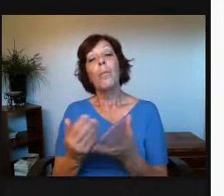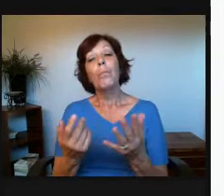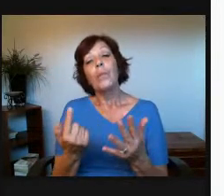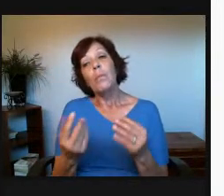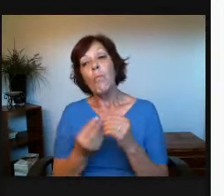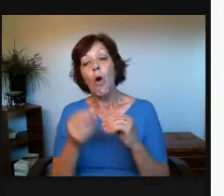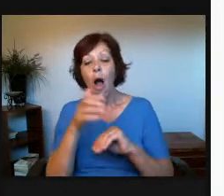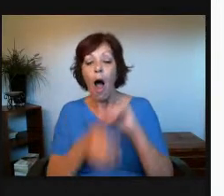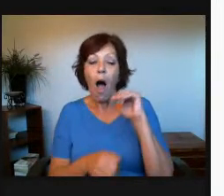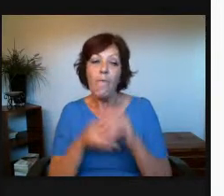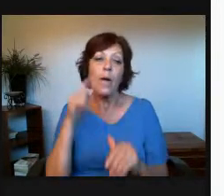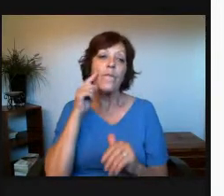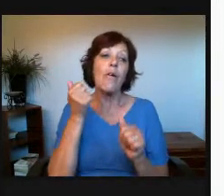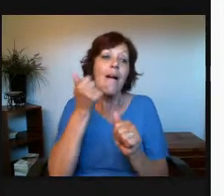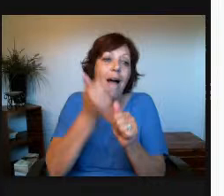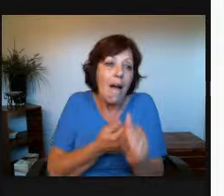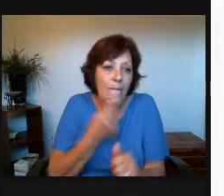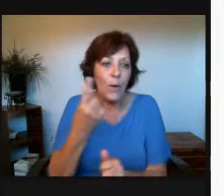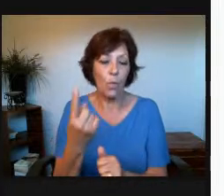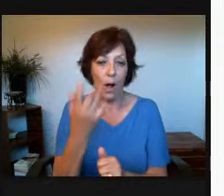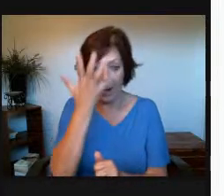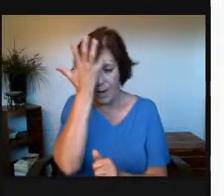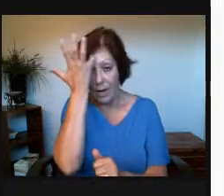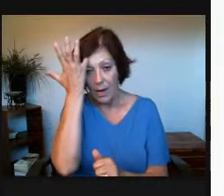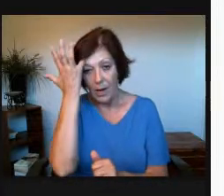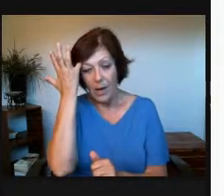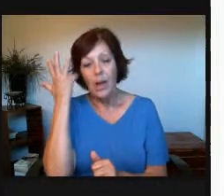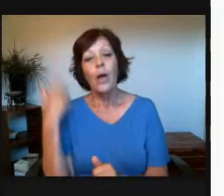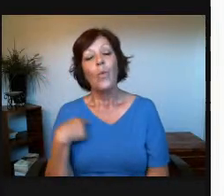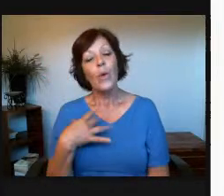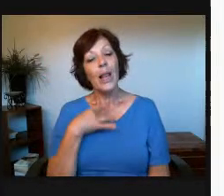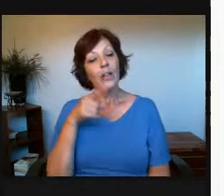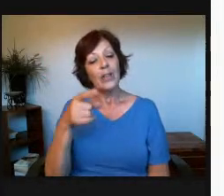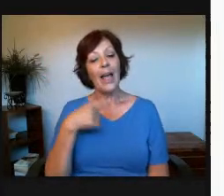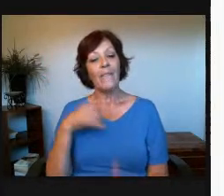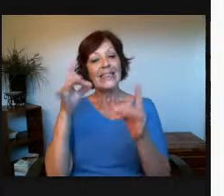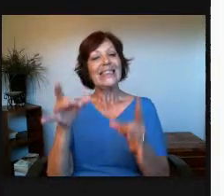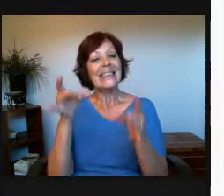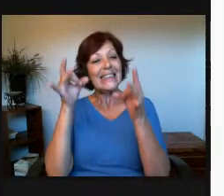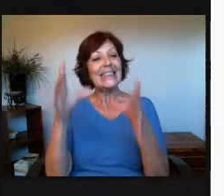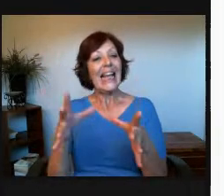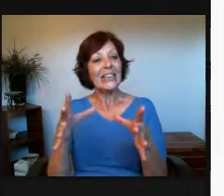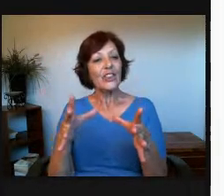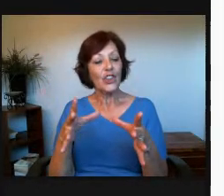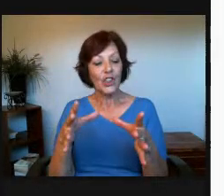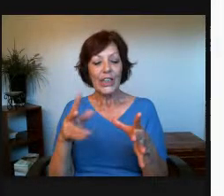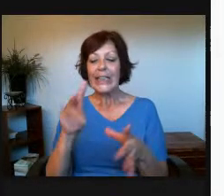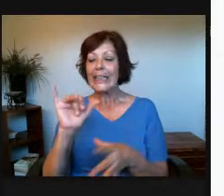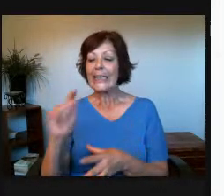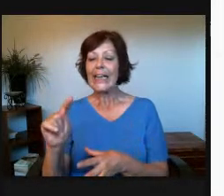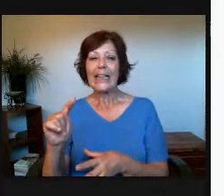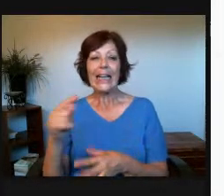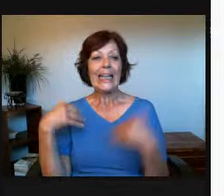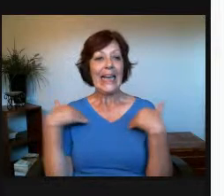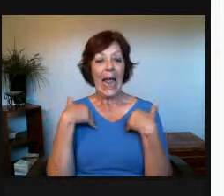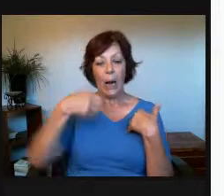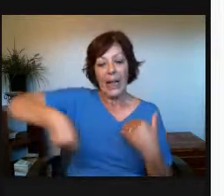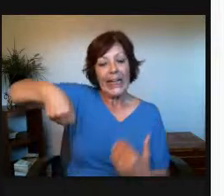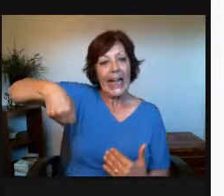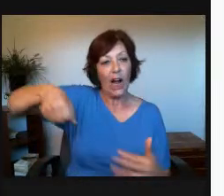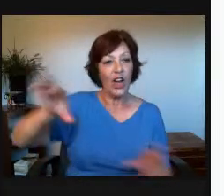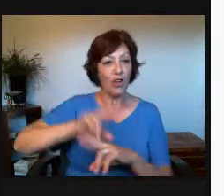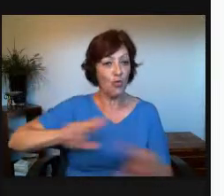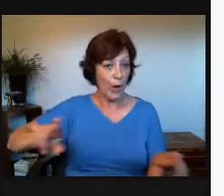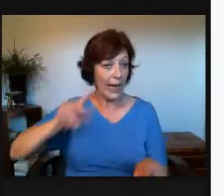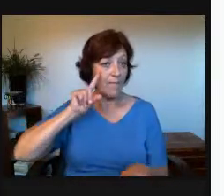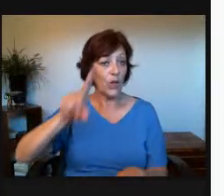for everybody, we'd like you to have a disaster kit and an animal carrier ready for your pets or your